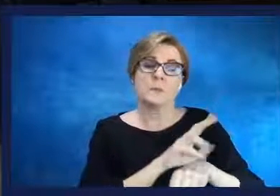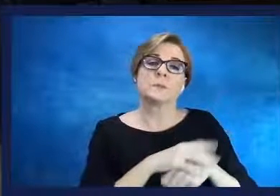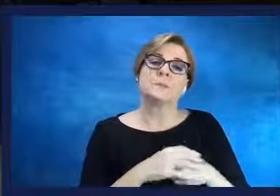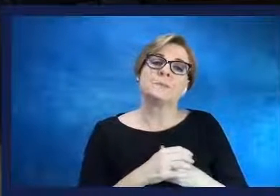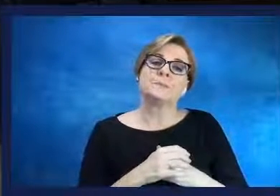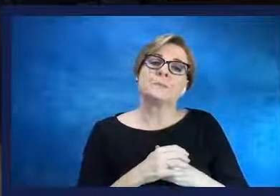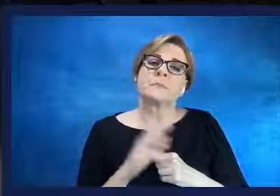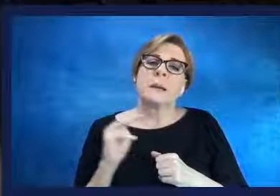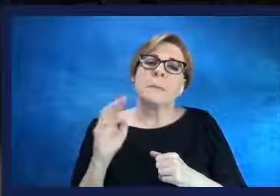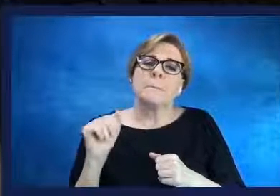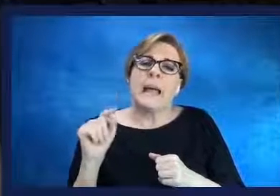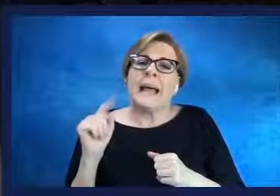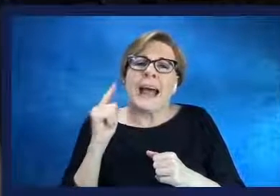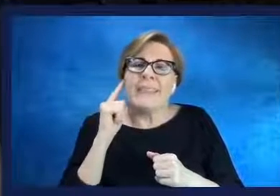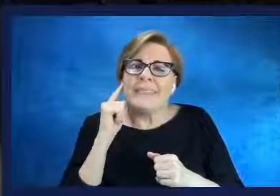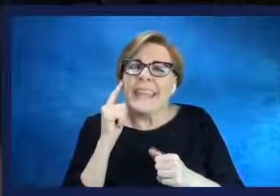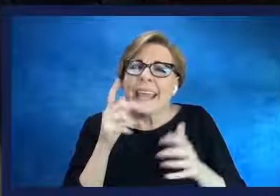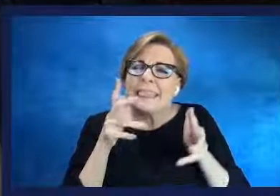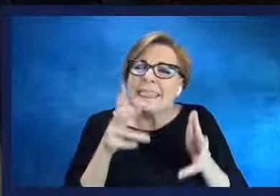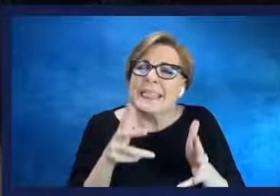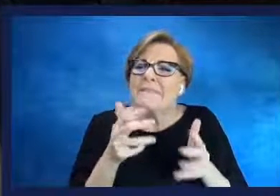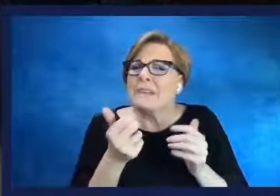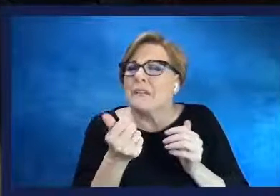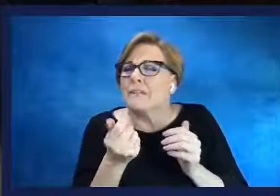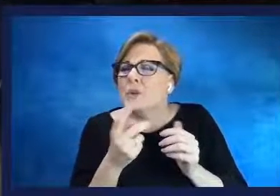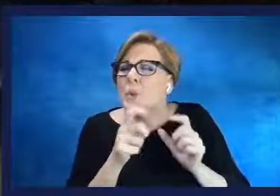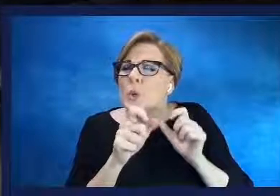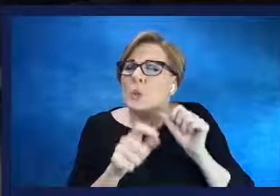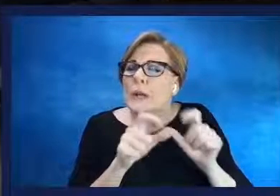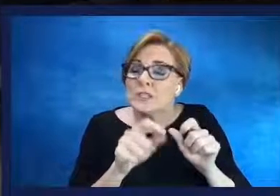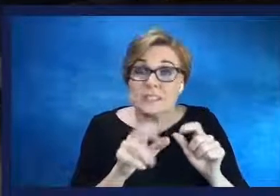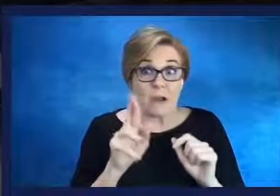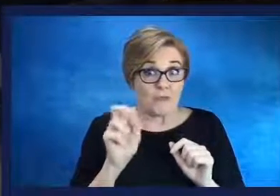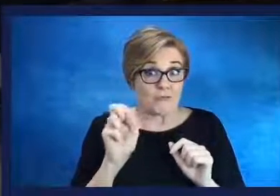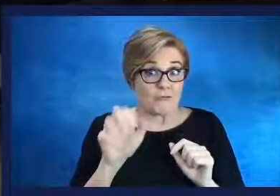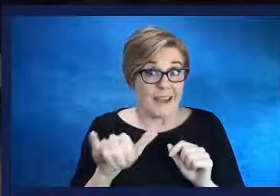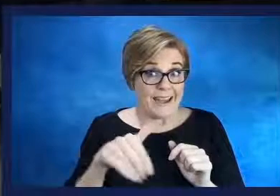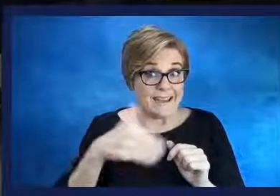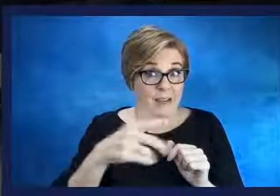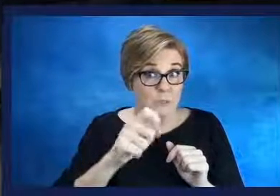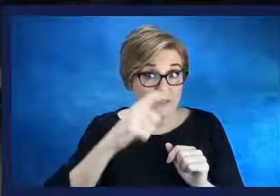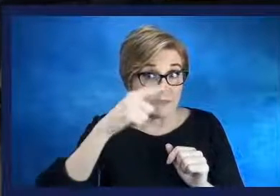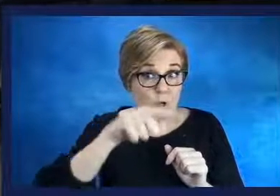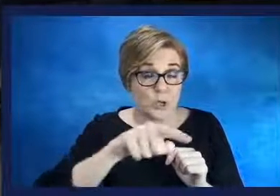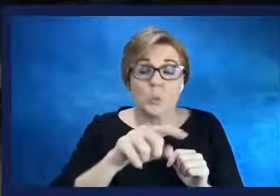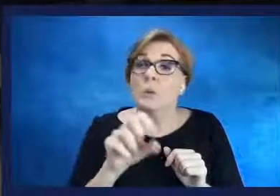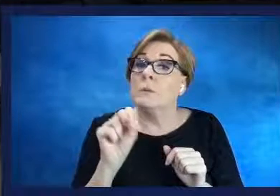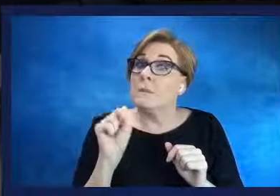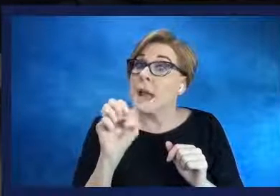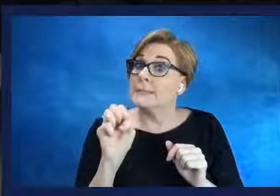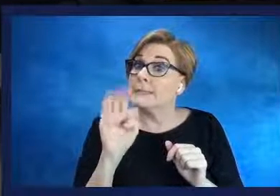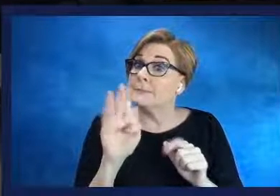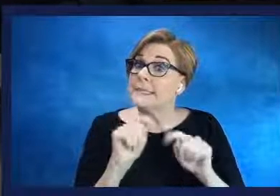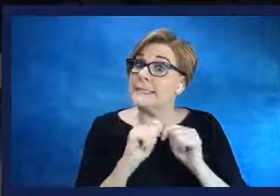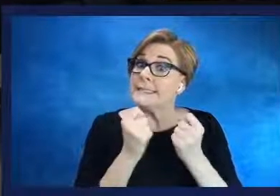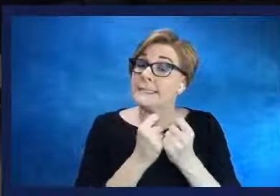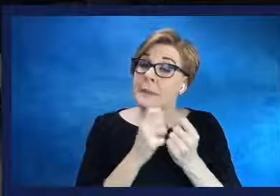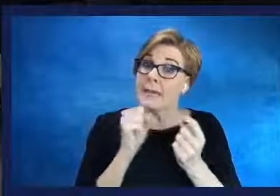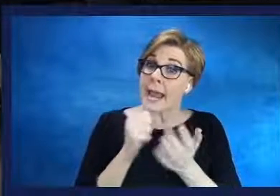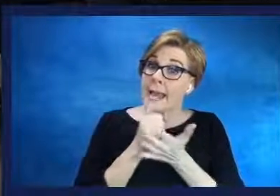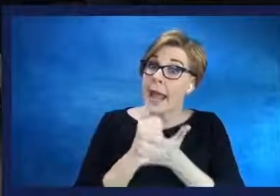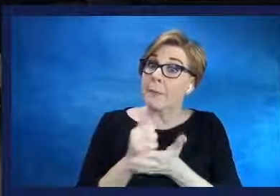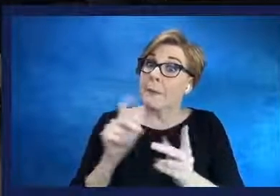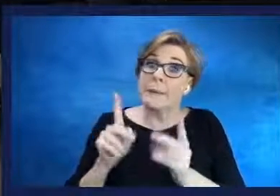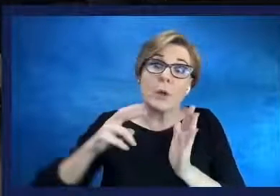more questions, and I can see in the chat right now, Ray, this is for you. Can the SEB team assist with voter registration? You talked